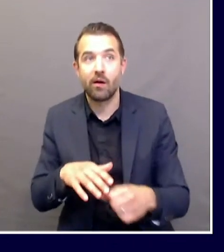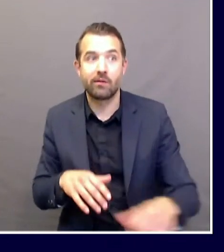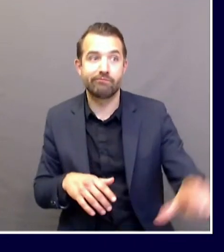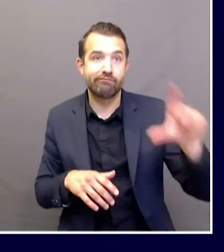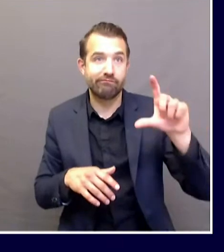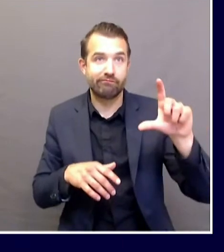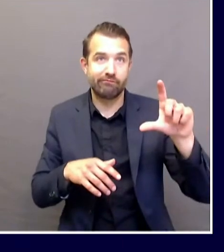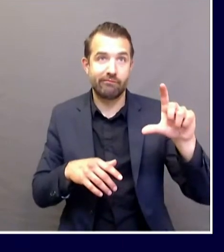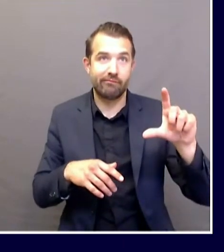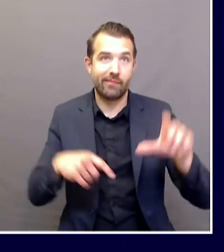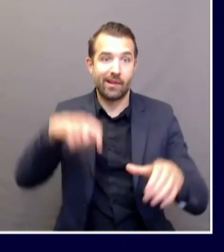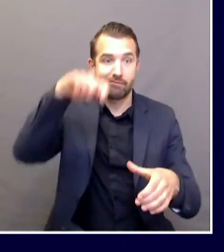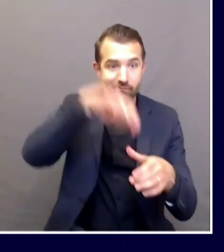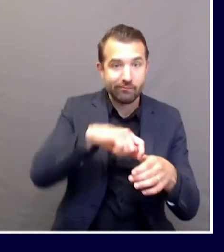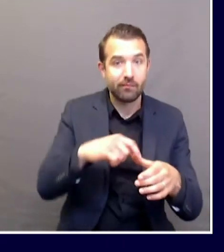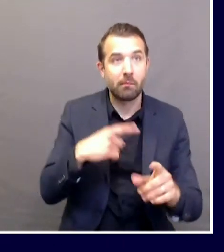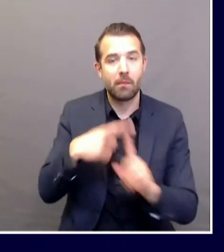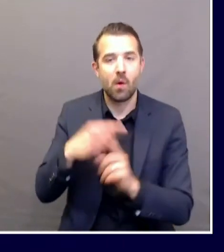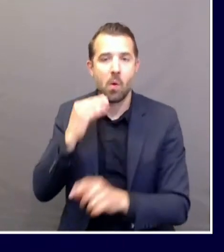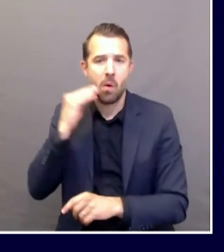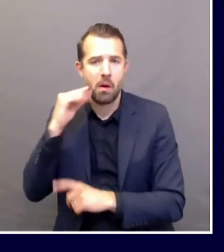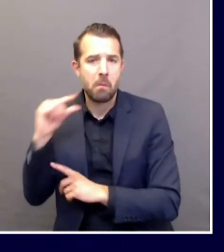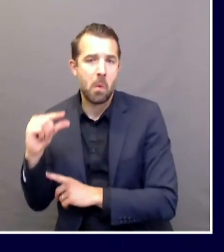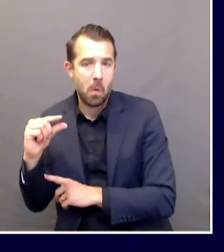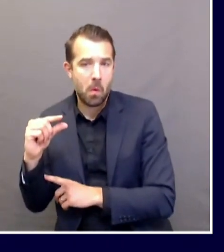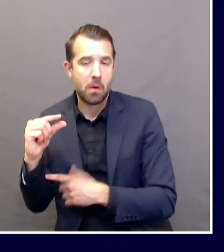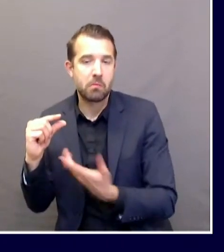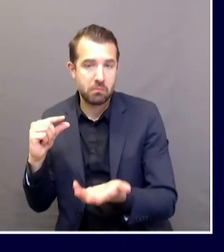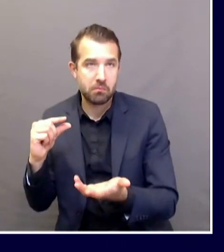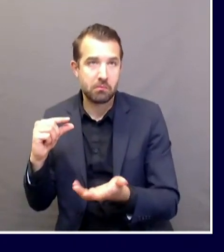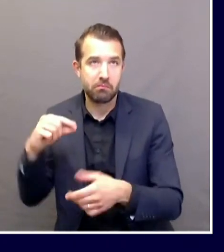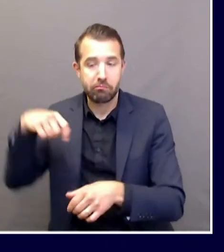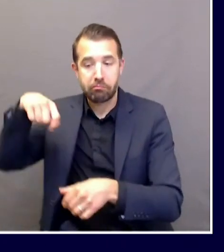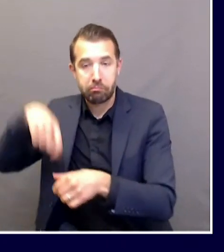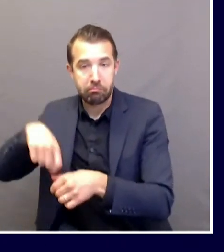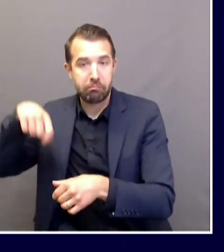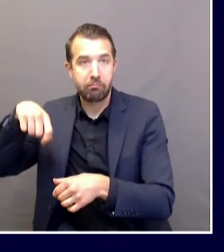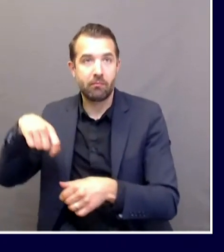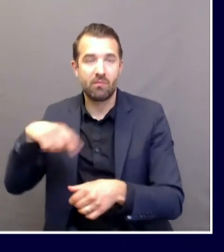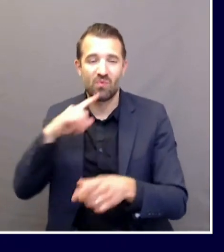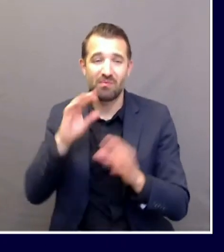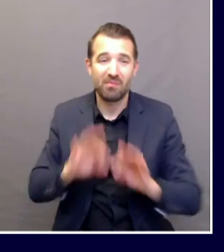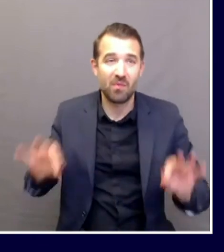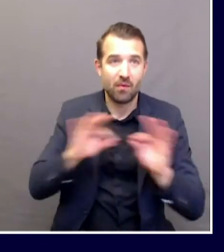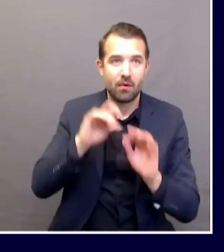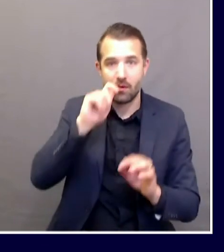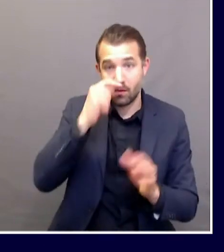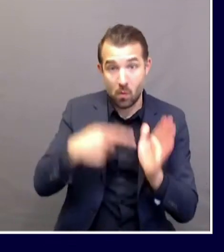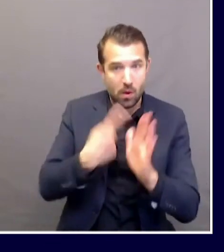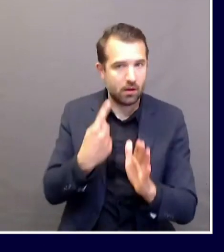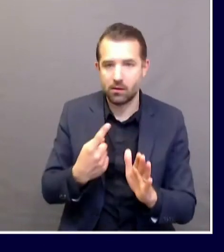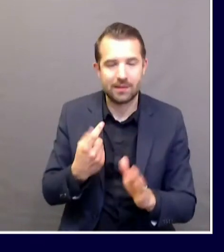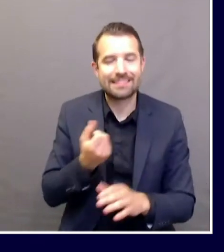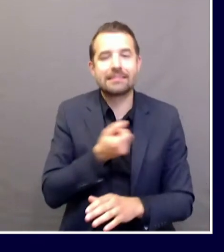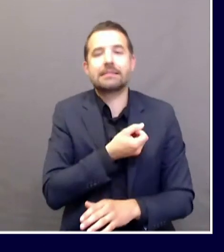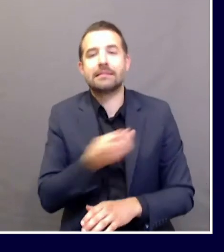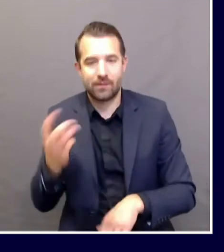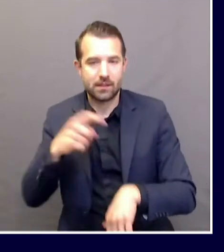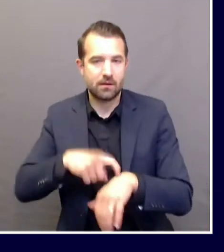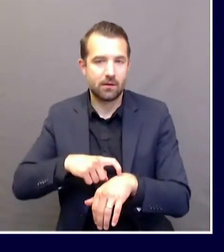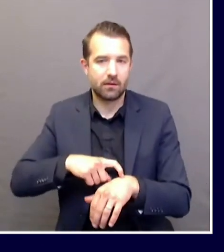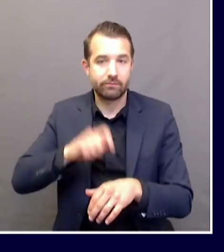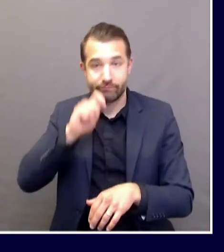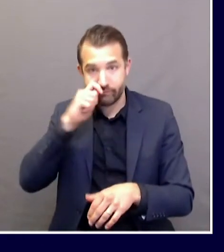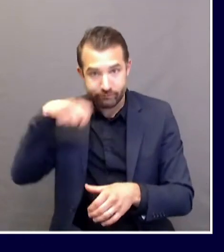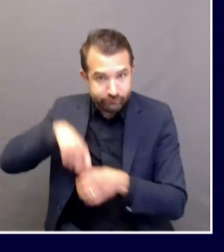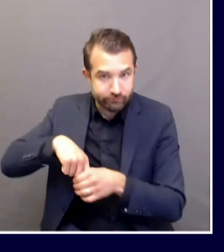of times. And so if your family is coming back and you find out that you want to make sure you're clear to go